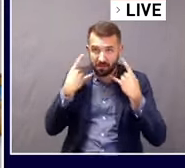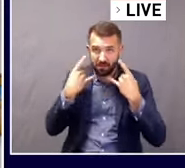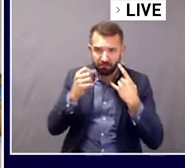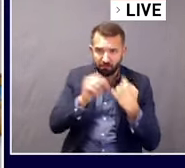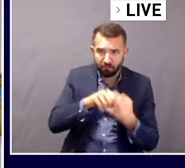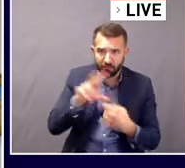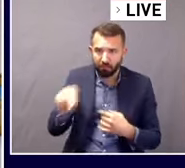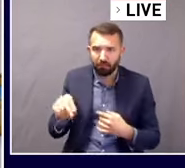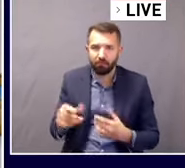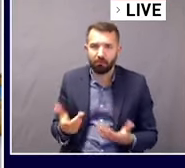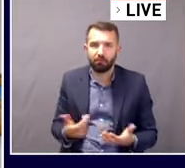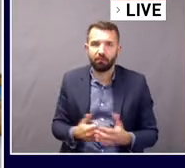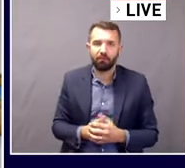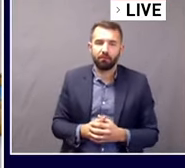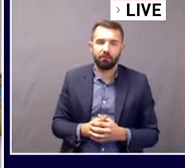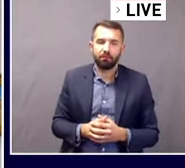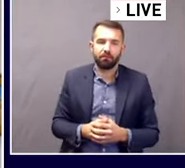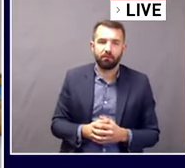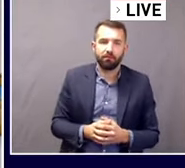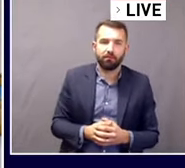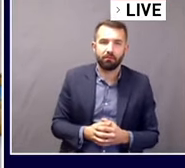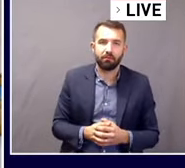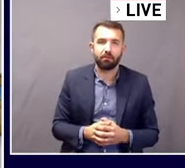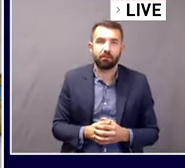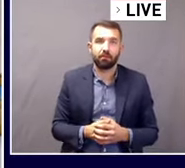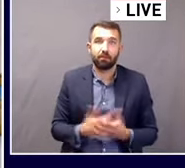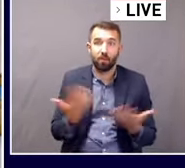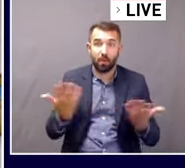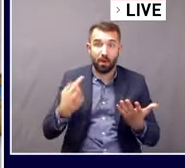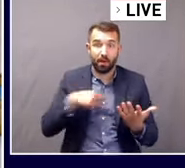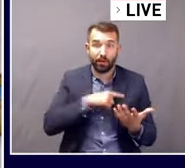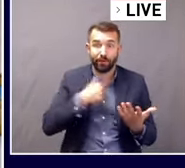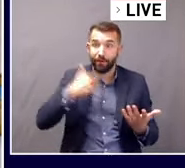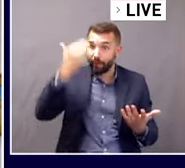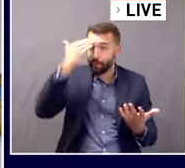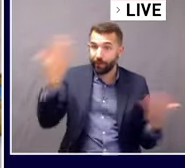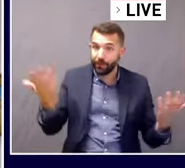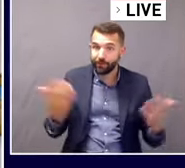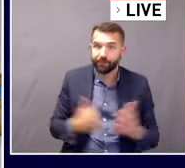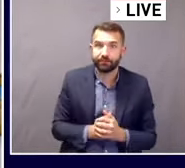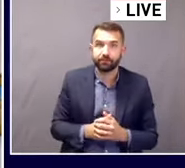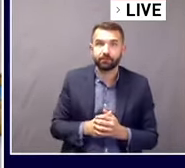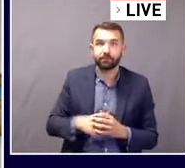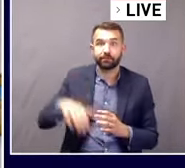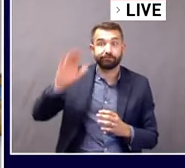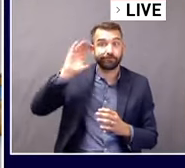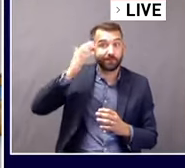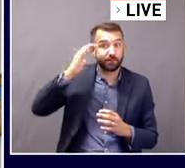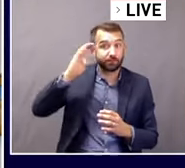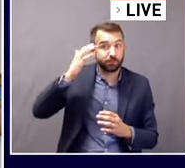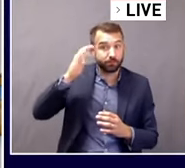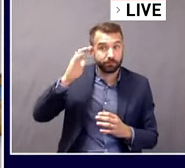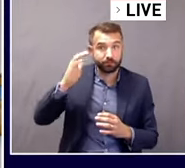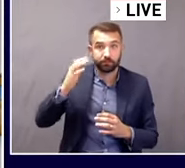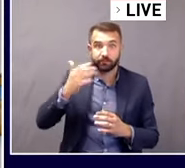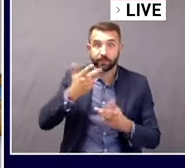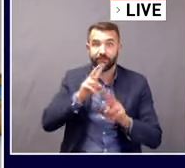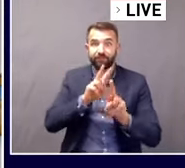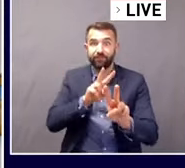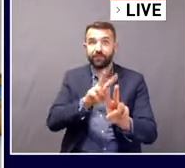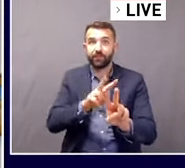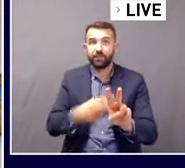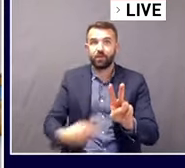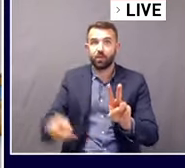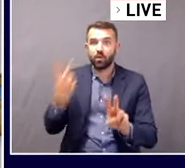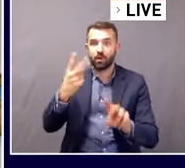appears that the funeral in particular that you referenced, the funeral had two components, an outdoor component as well